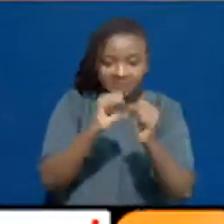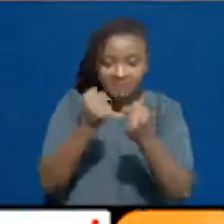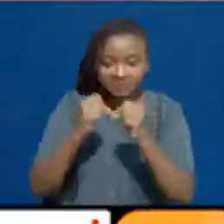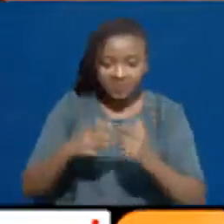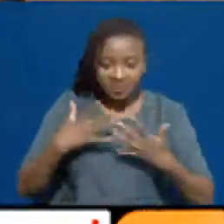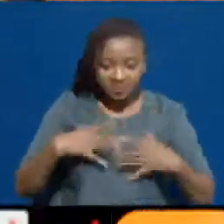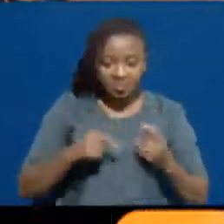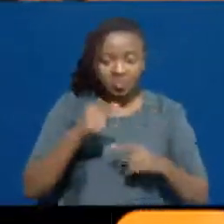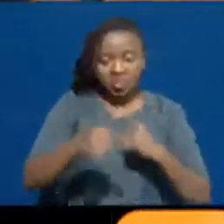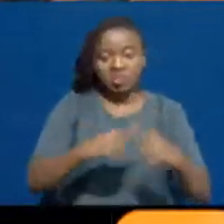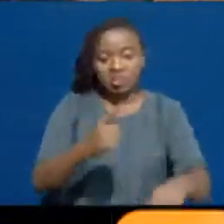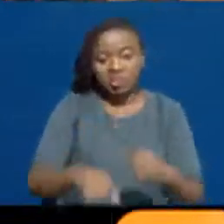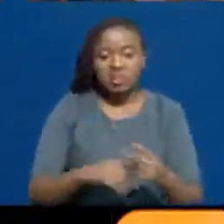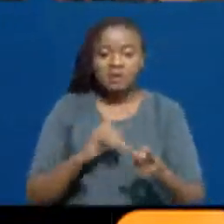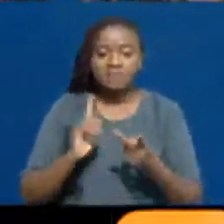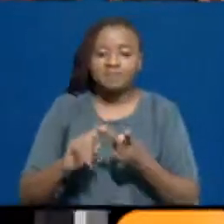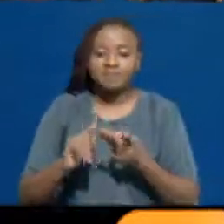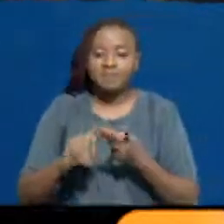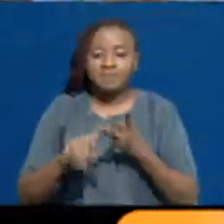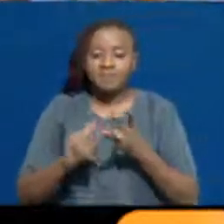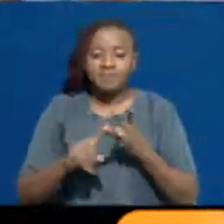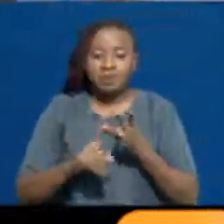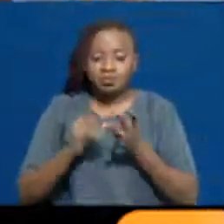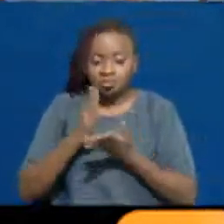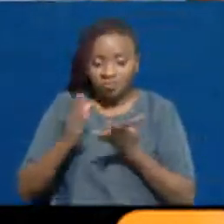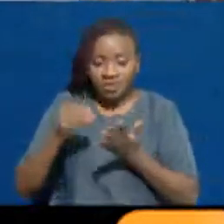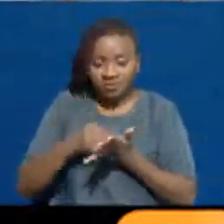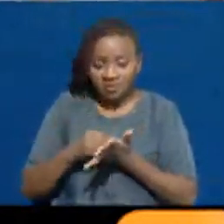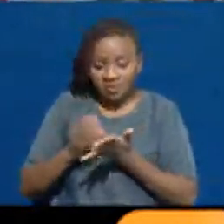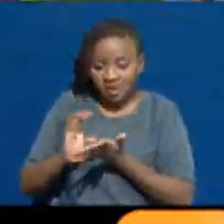will go on. Part of it might require